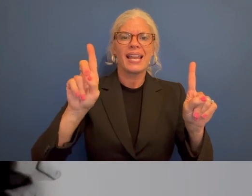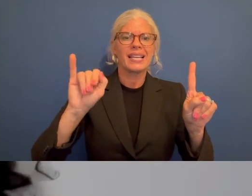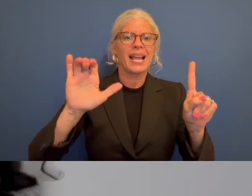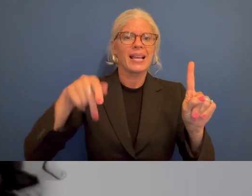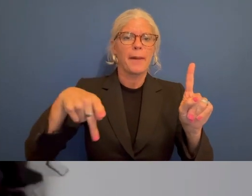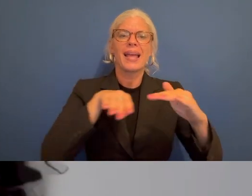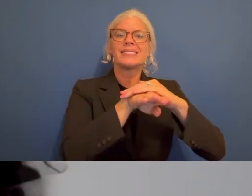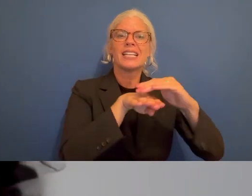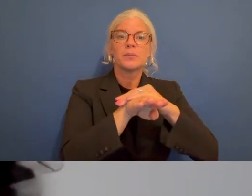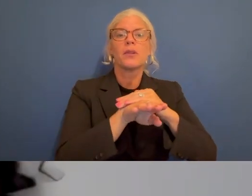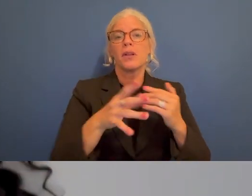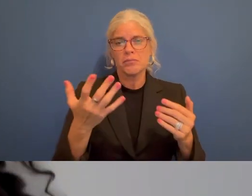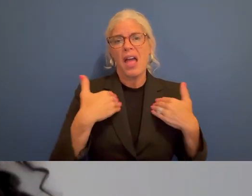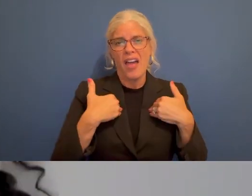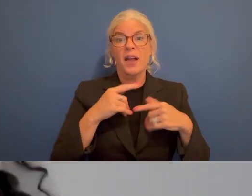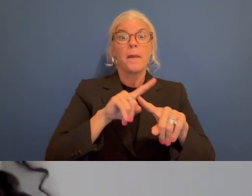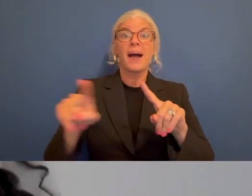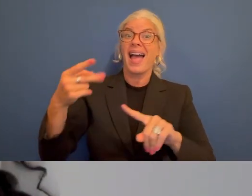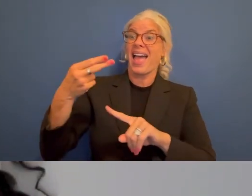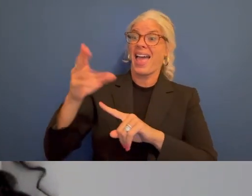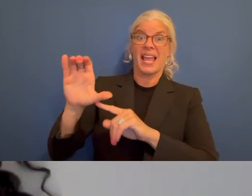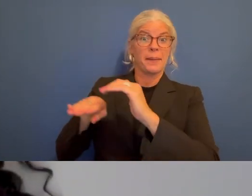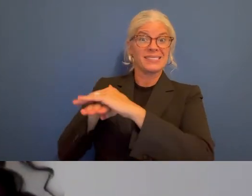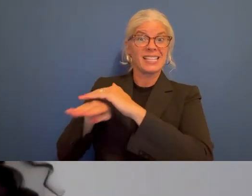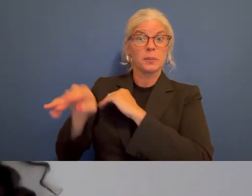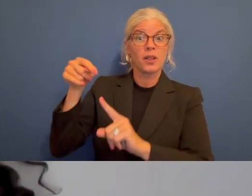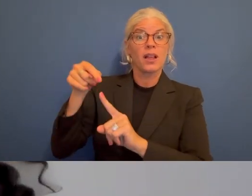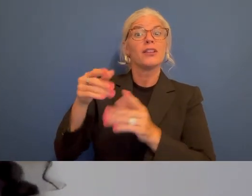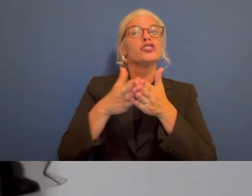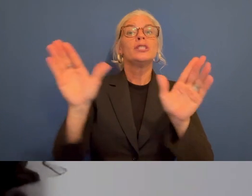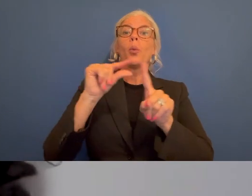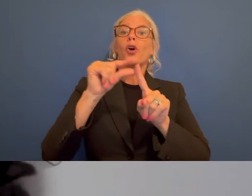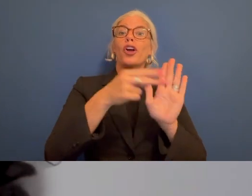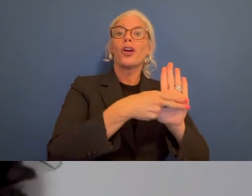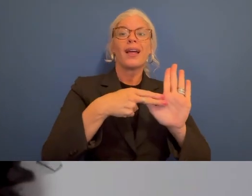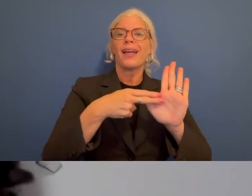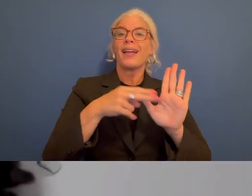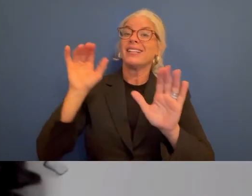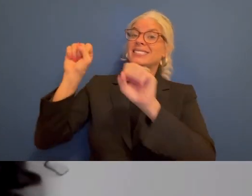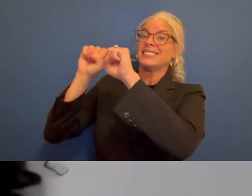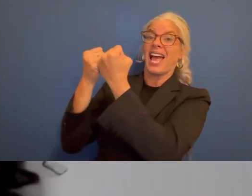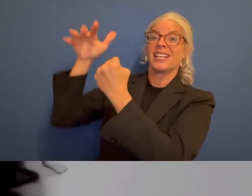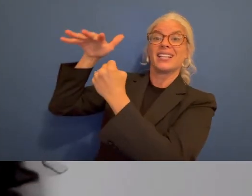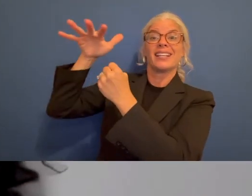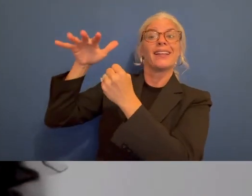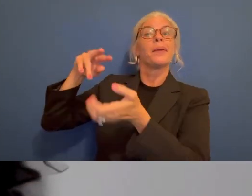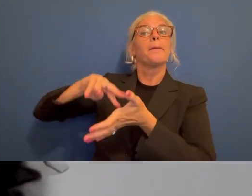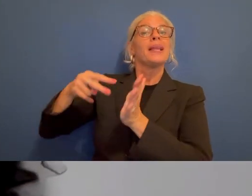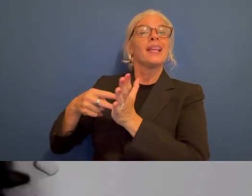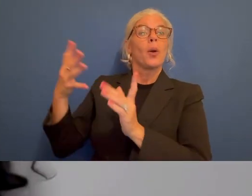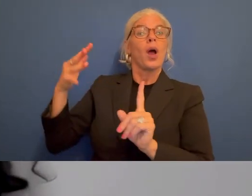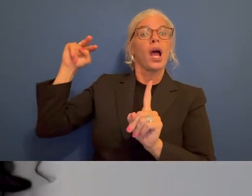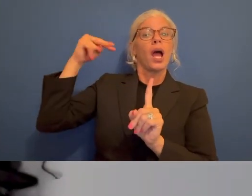click handicap accessible or stuff like that. But handicap accessible as a general term, the